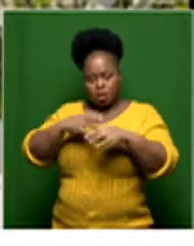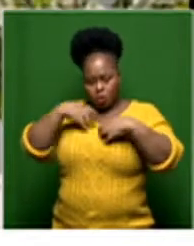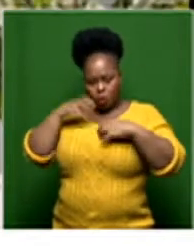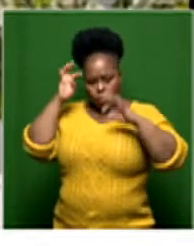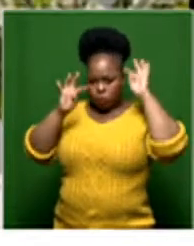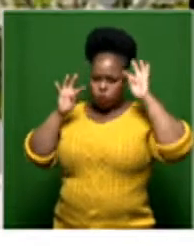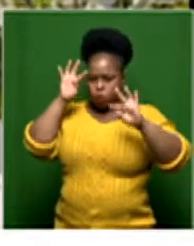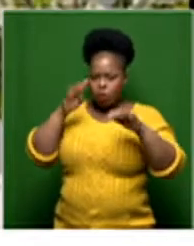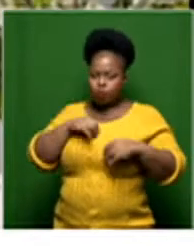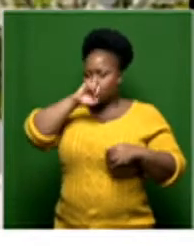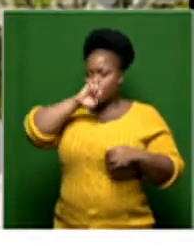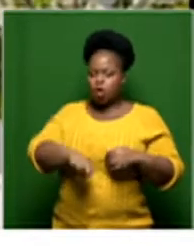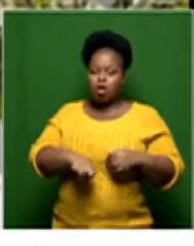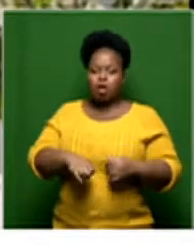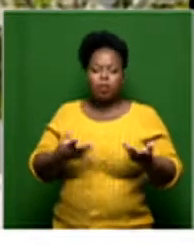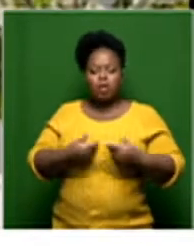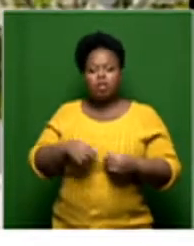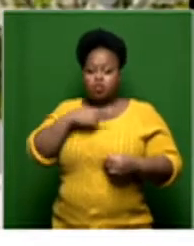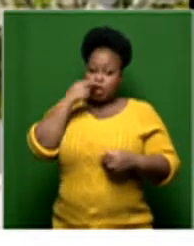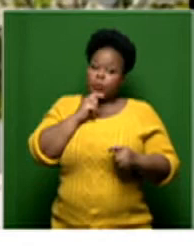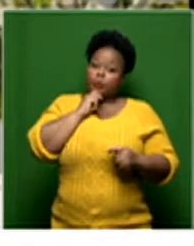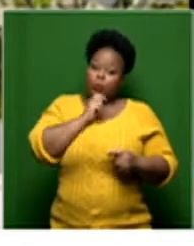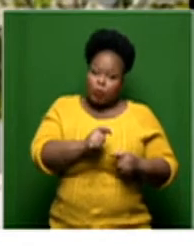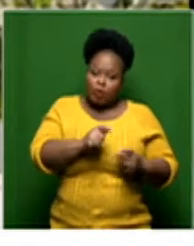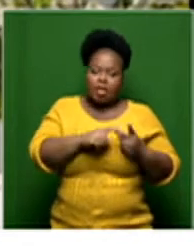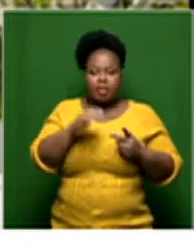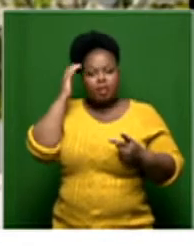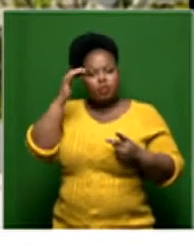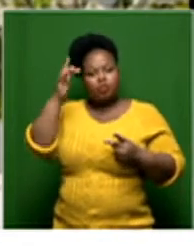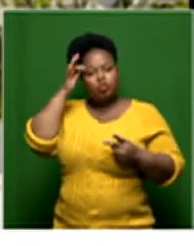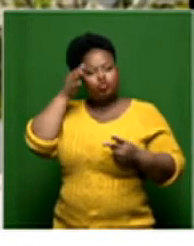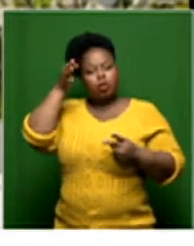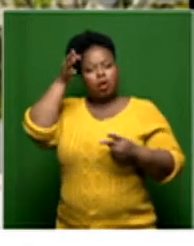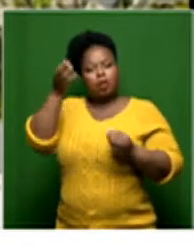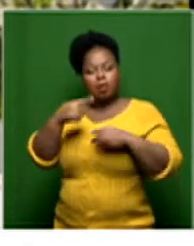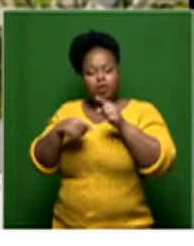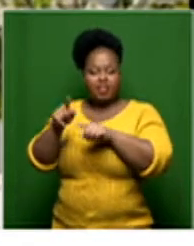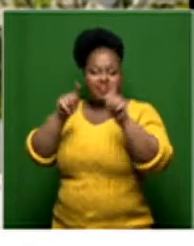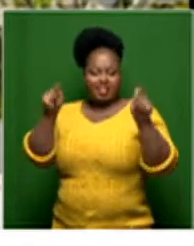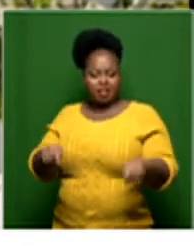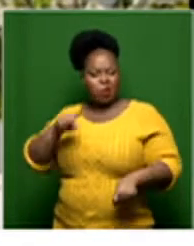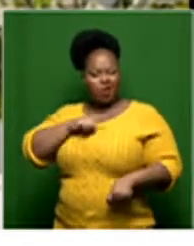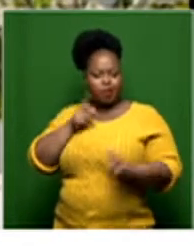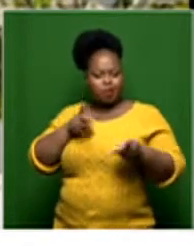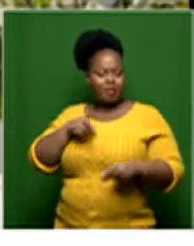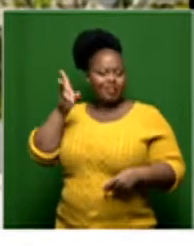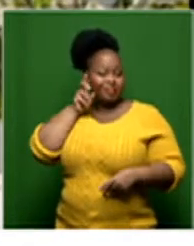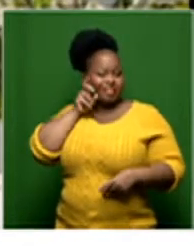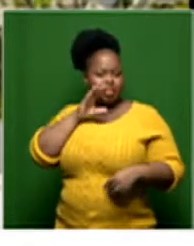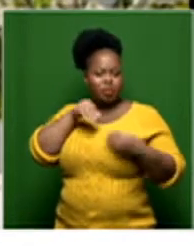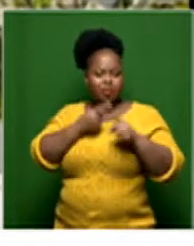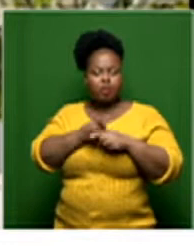creativity. She loved both the reality, I guess, and the fantasy of the theatre. Very often, if you heard her talk